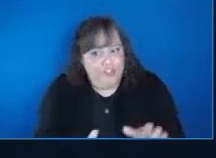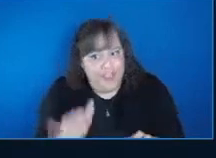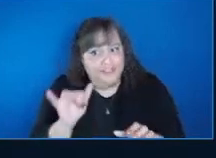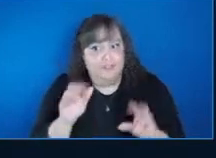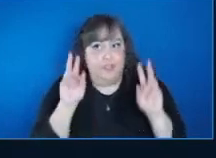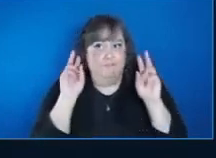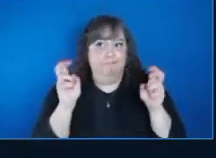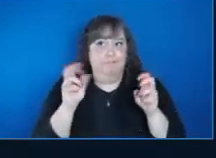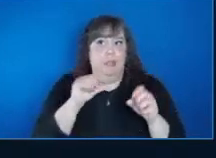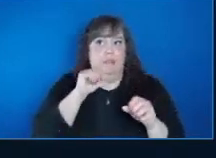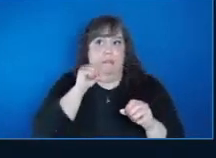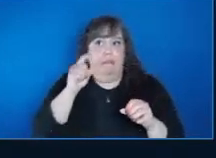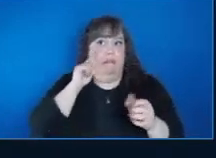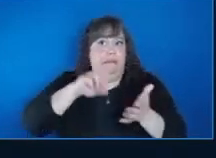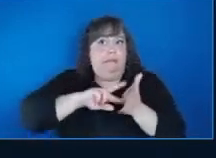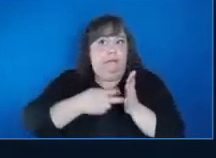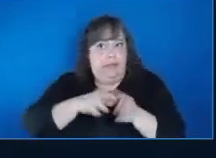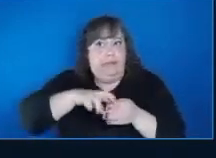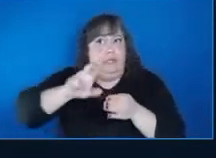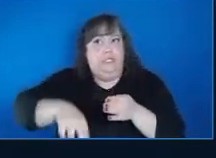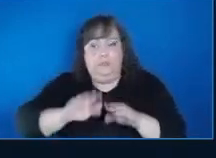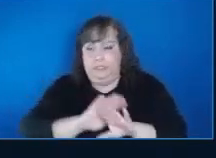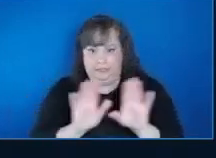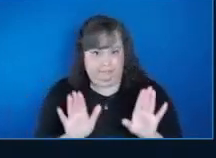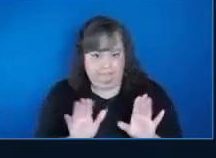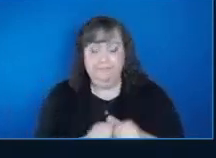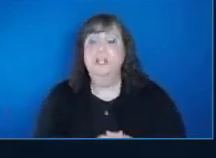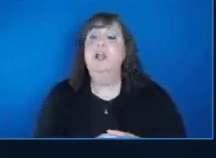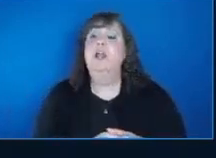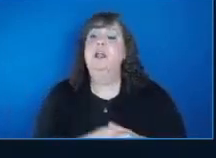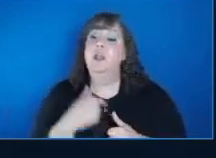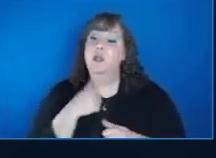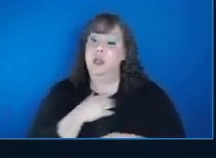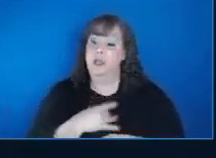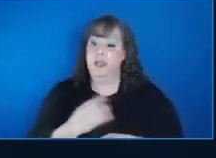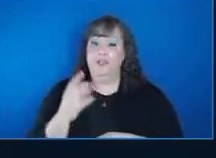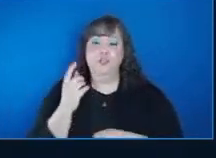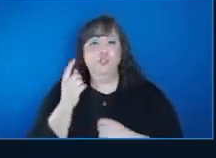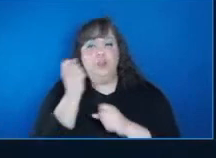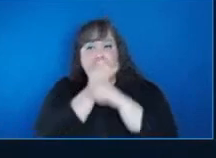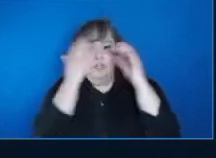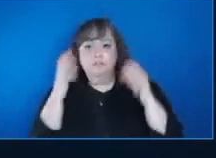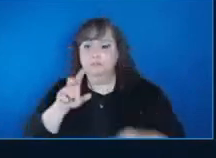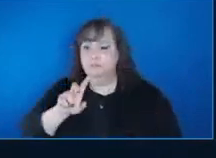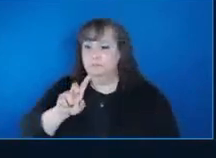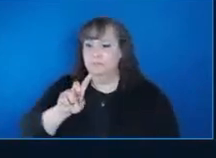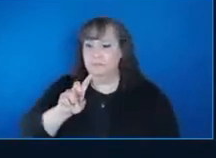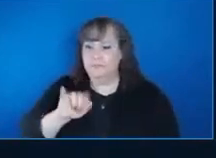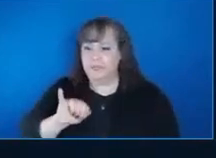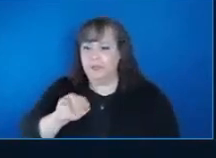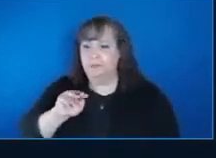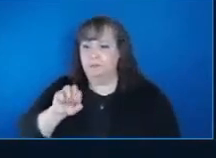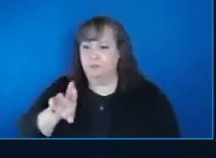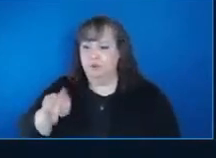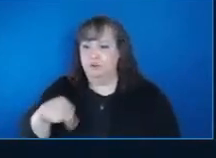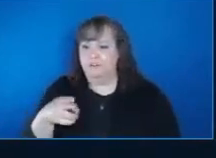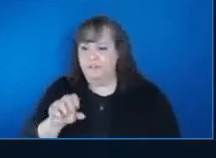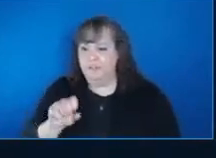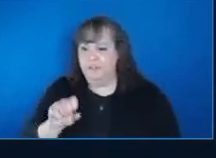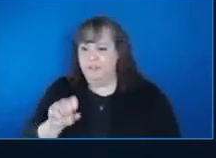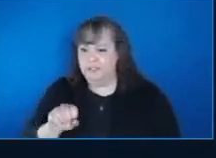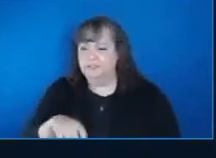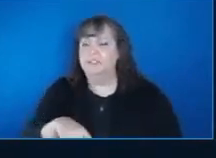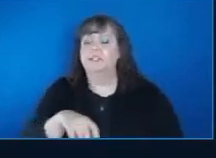consequence. And the way I like to think about this is the little moon here, Dimorphos, if you could imagine a high